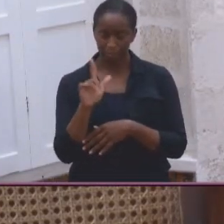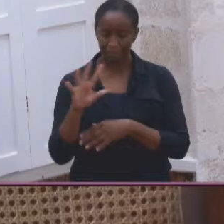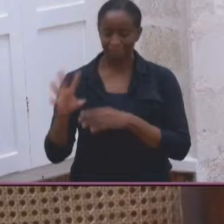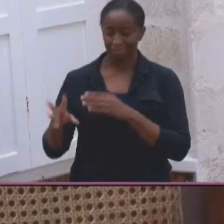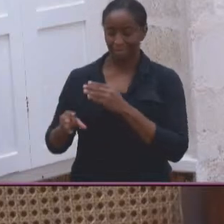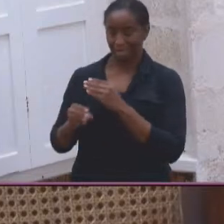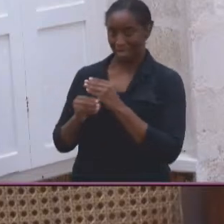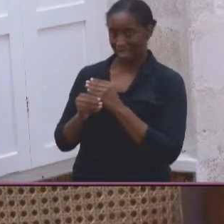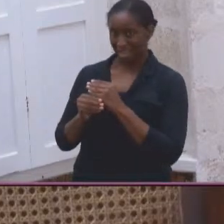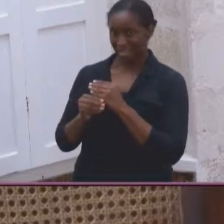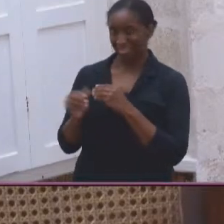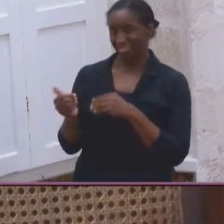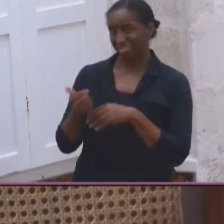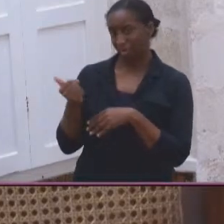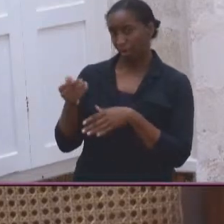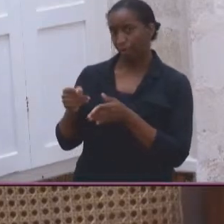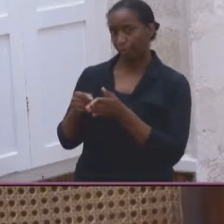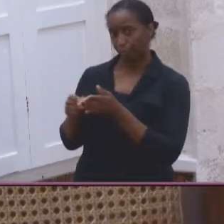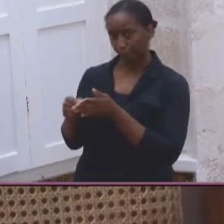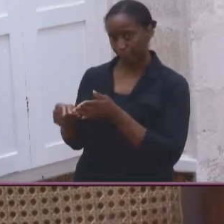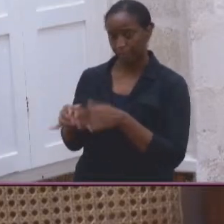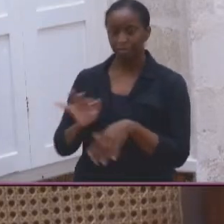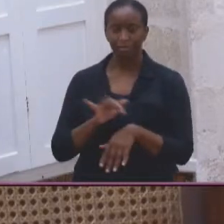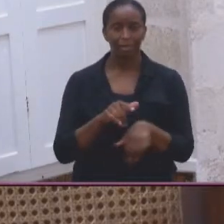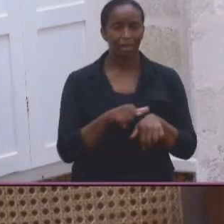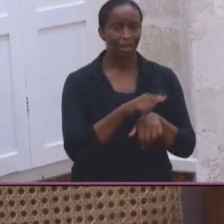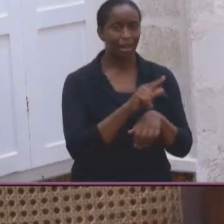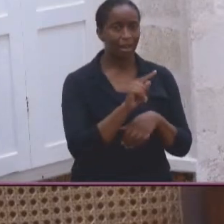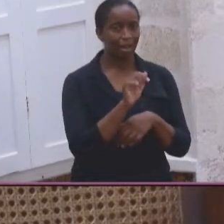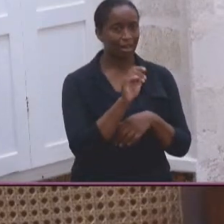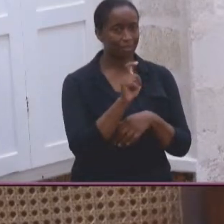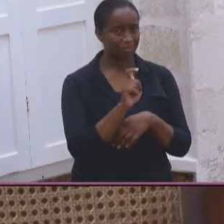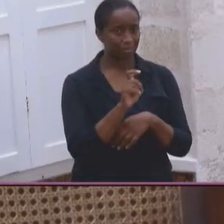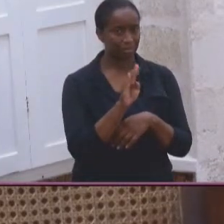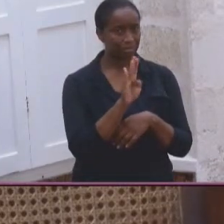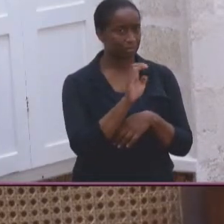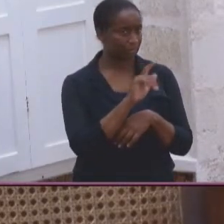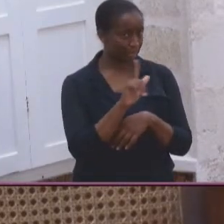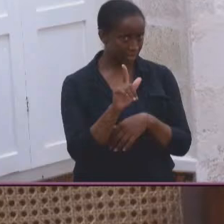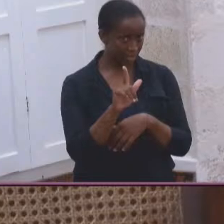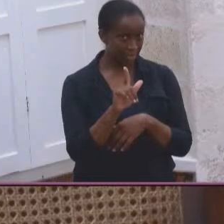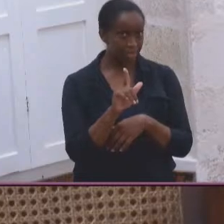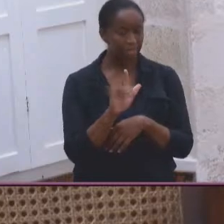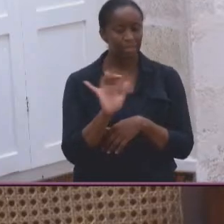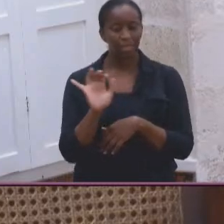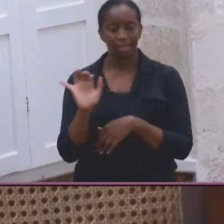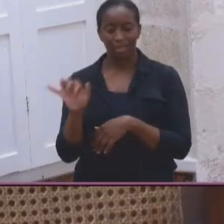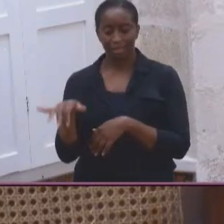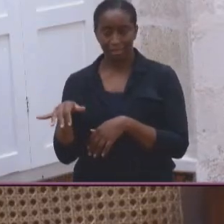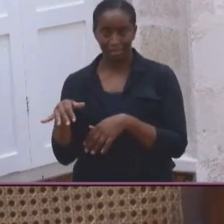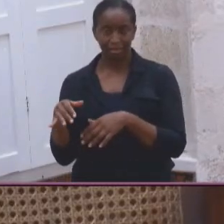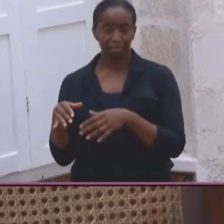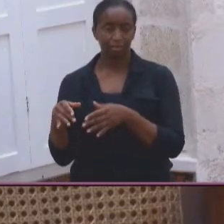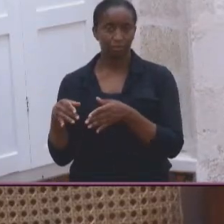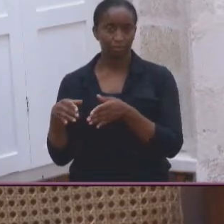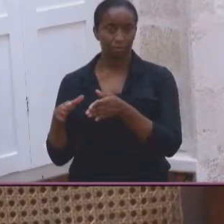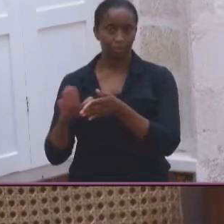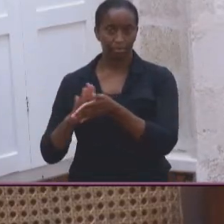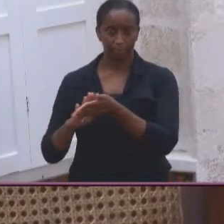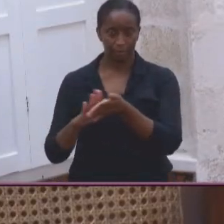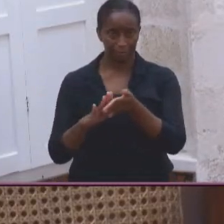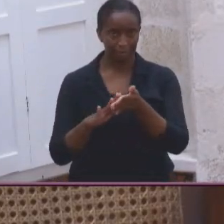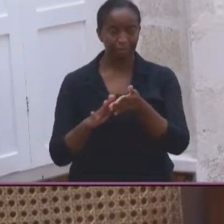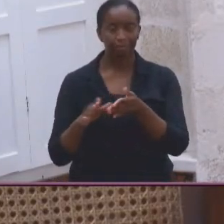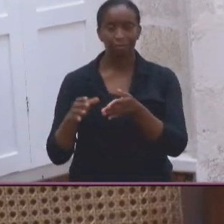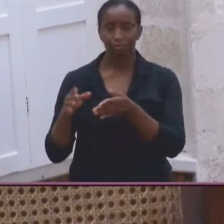it onto the what might be arrears, at some point we will collect it. At some point when that property has to be transferred. So